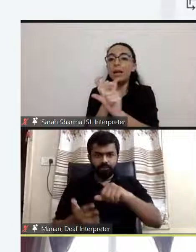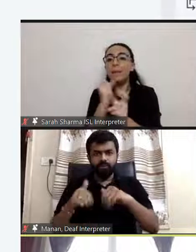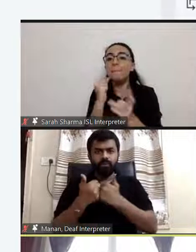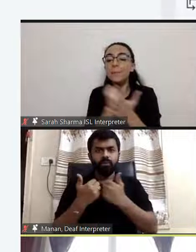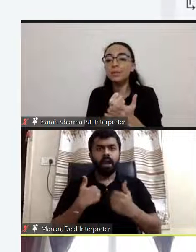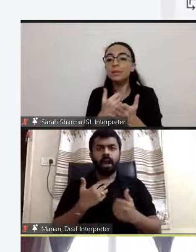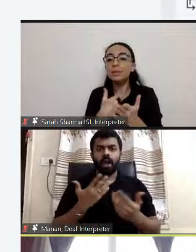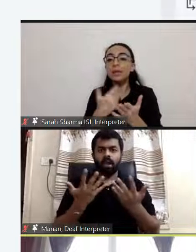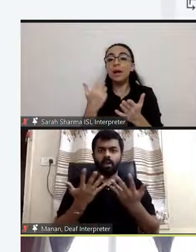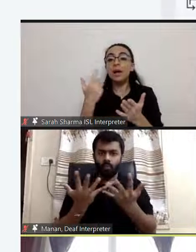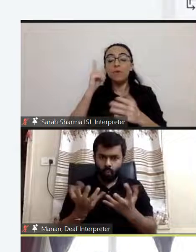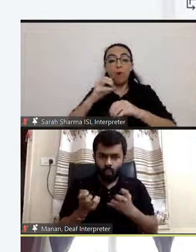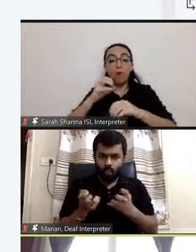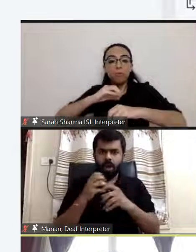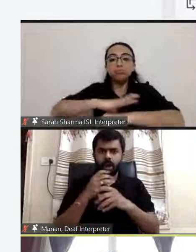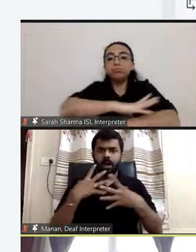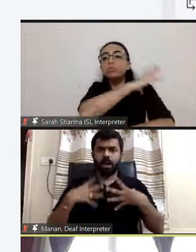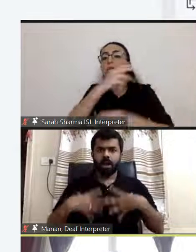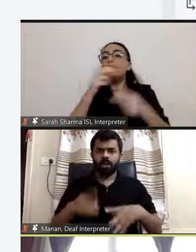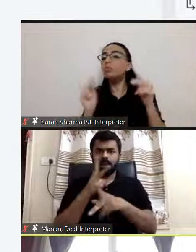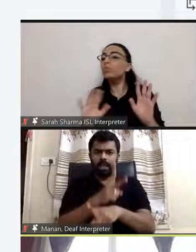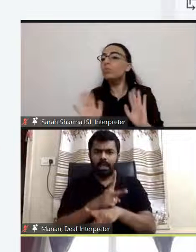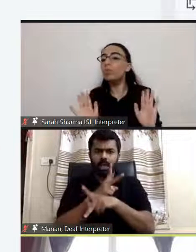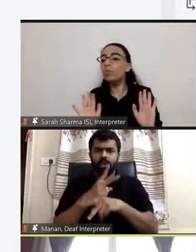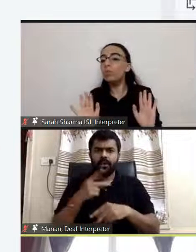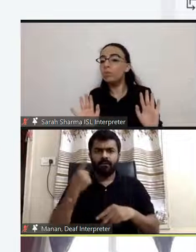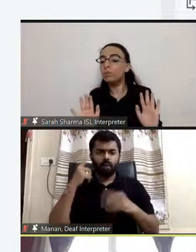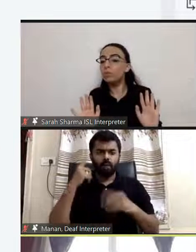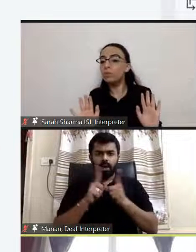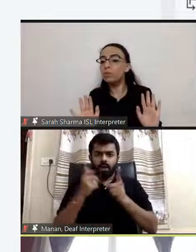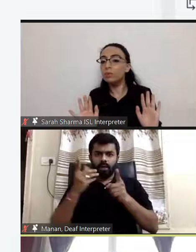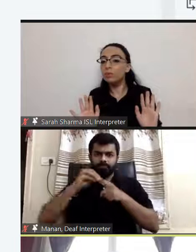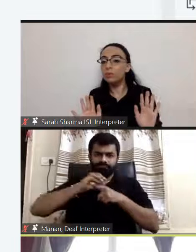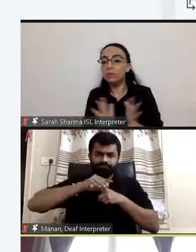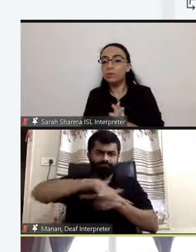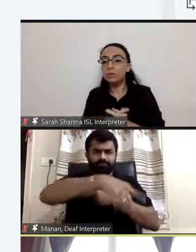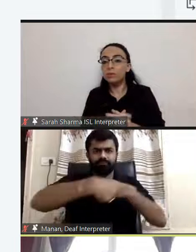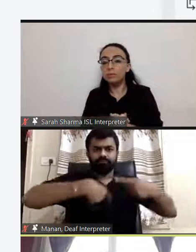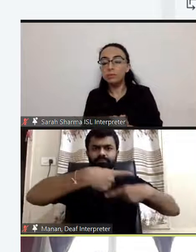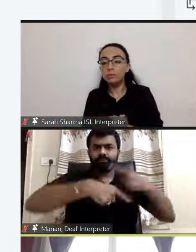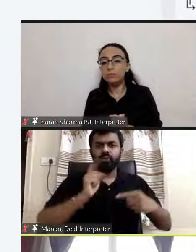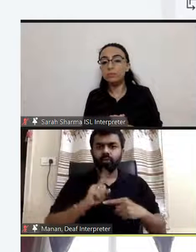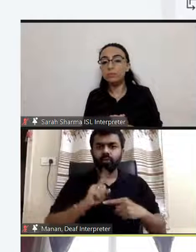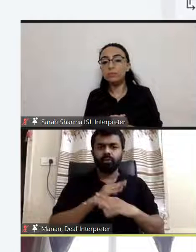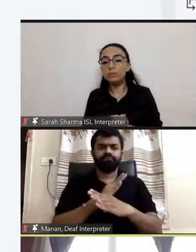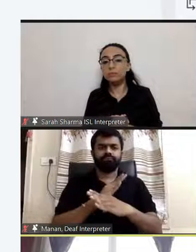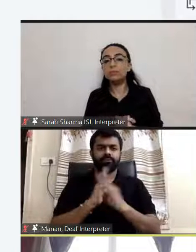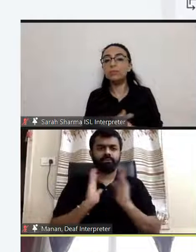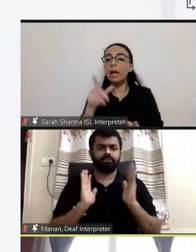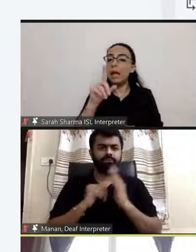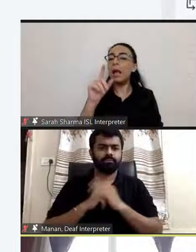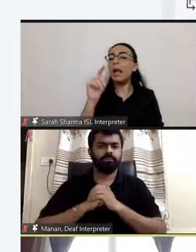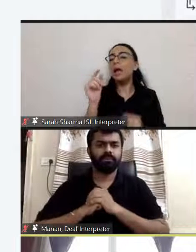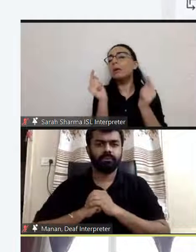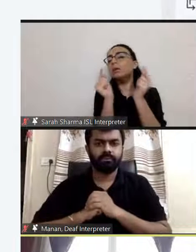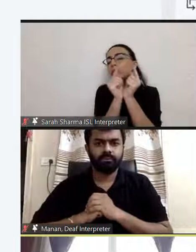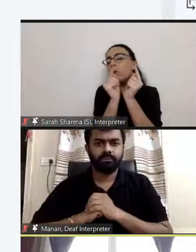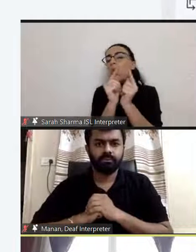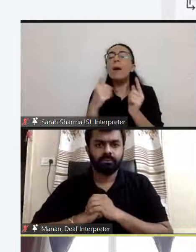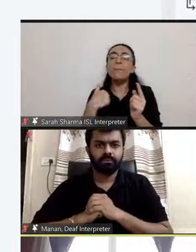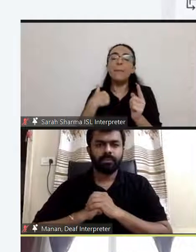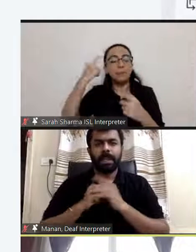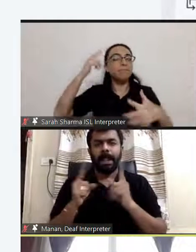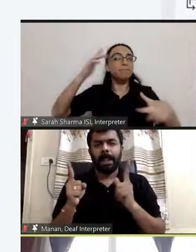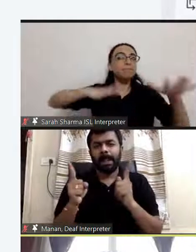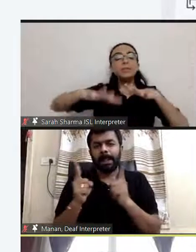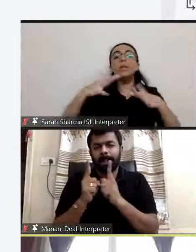the disability due to wound. So we developed a small protocol, very easy one,